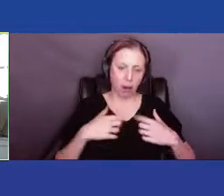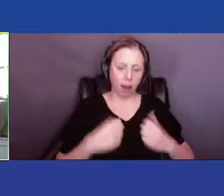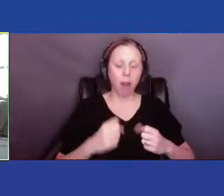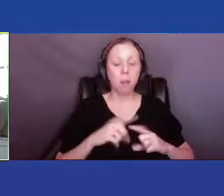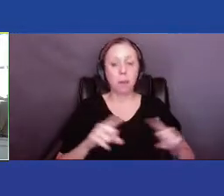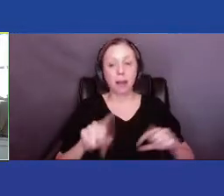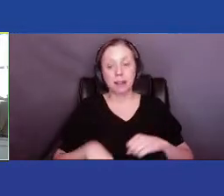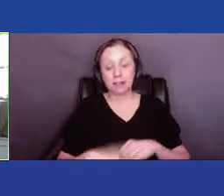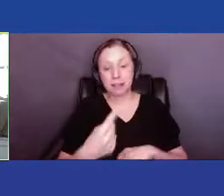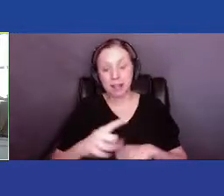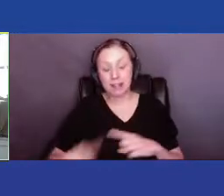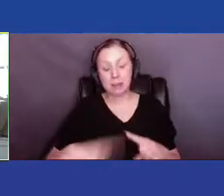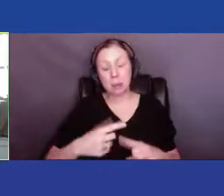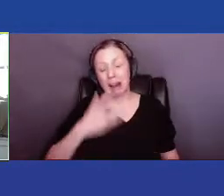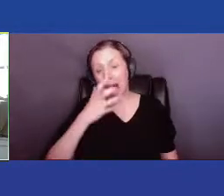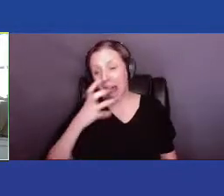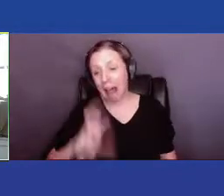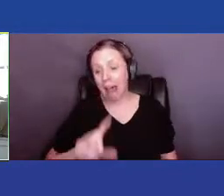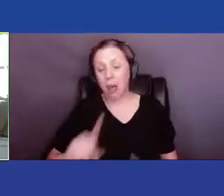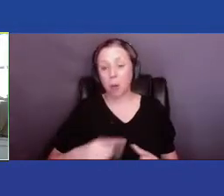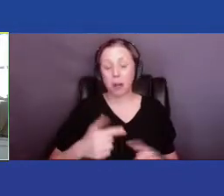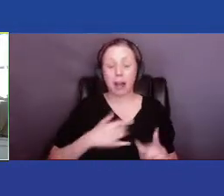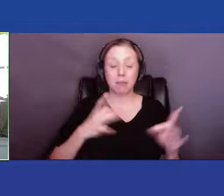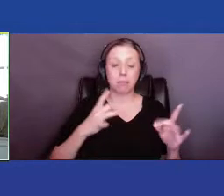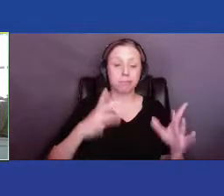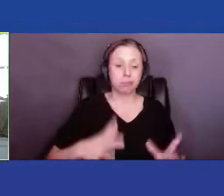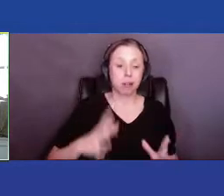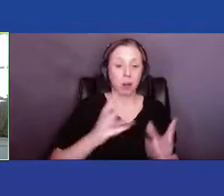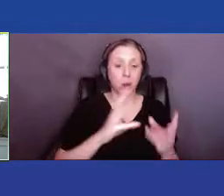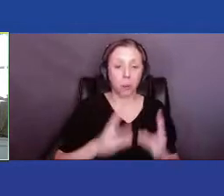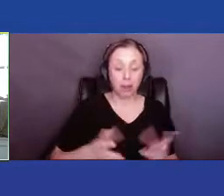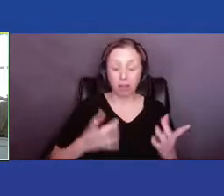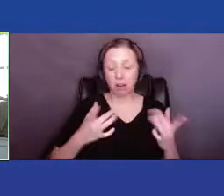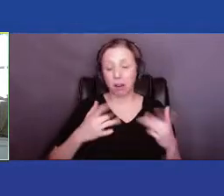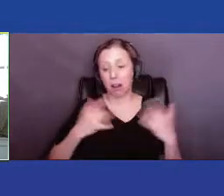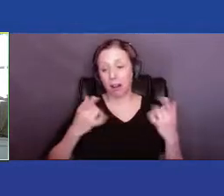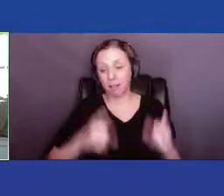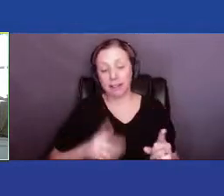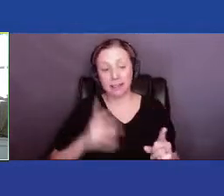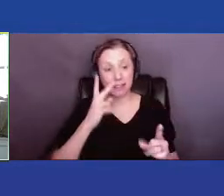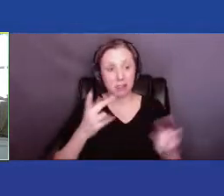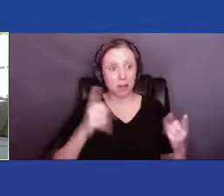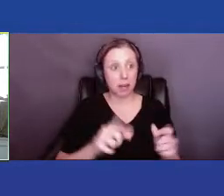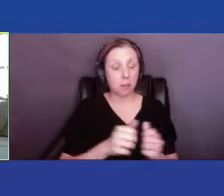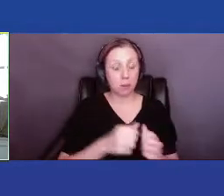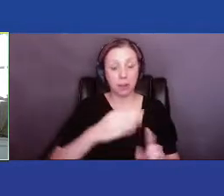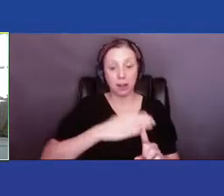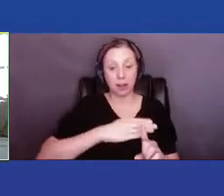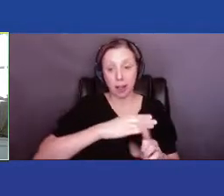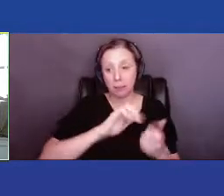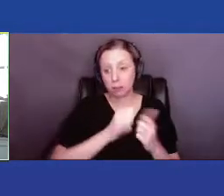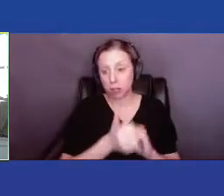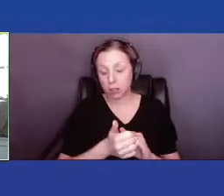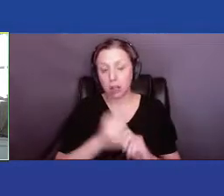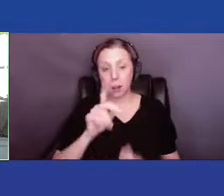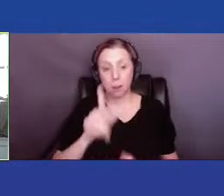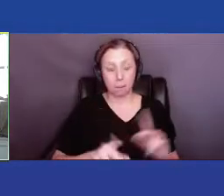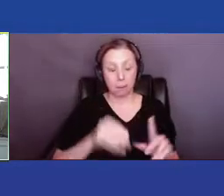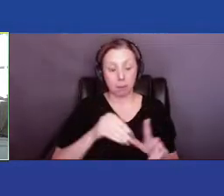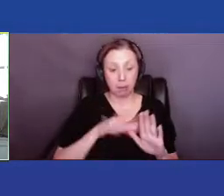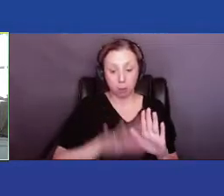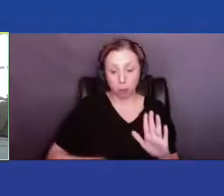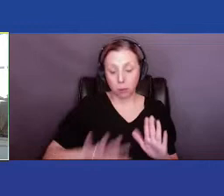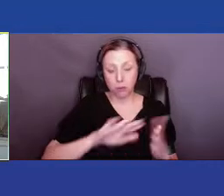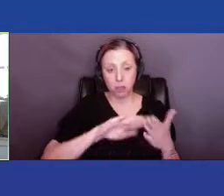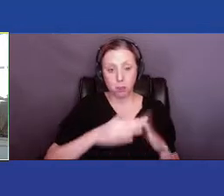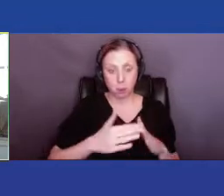it's extremely hot, when we're having extreme weather events, when we're witnessing what's happening in response to climate, people in these communities